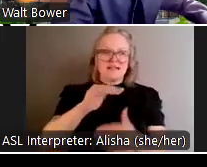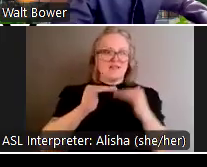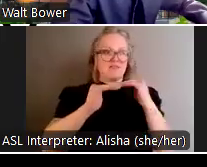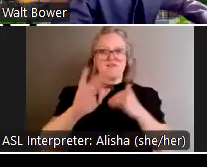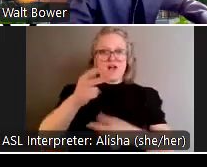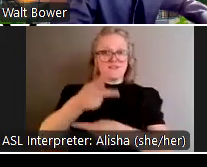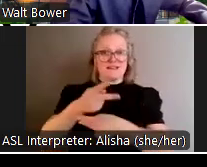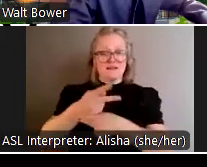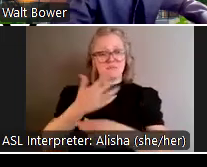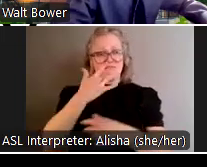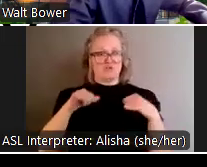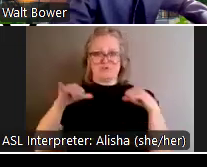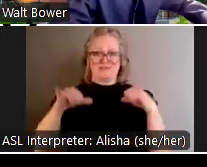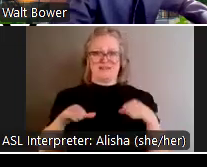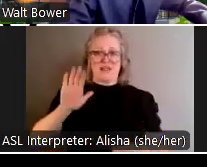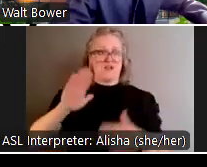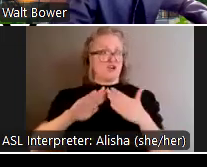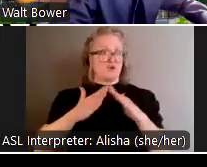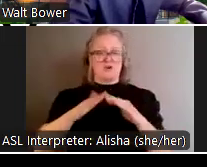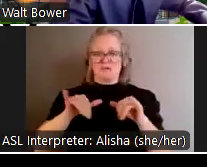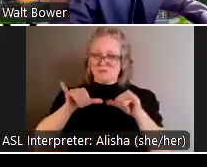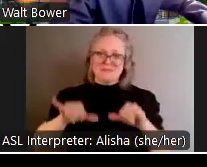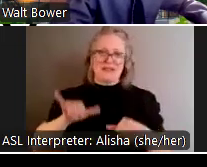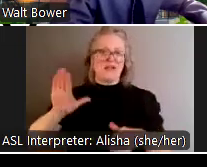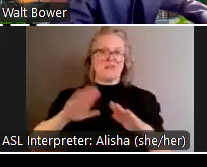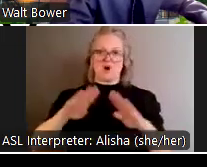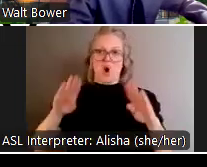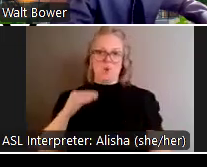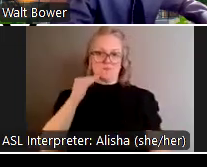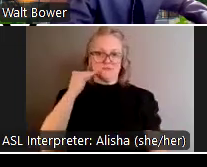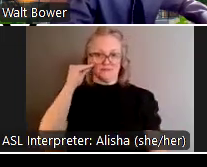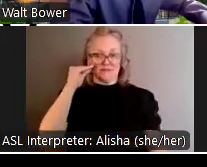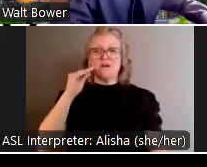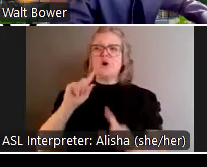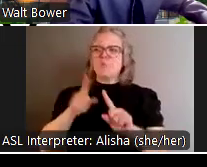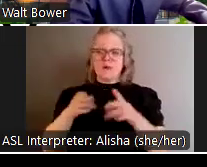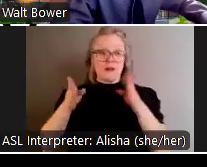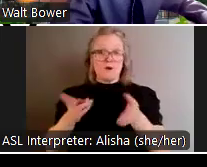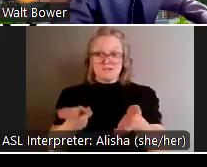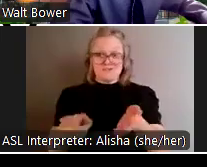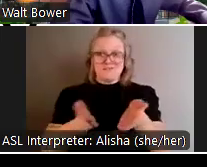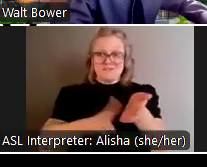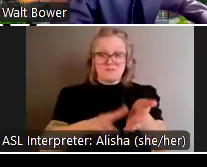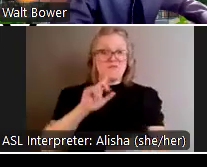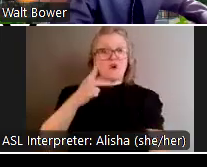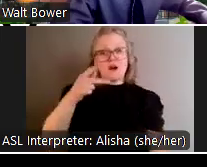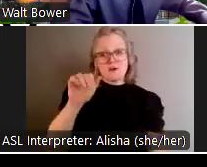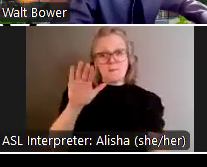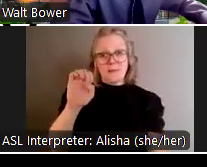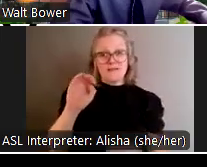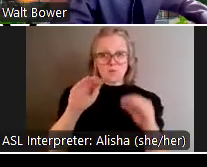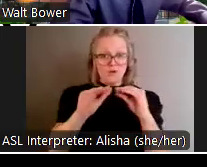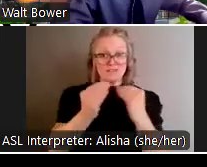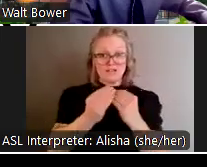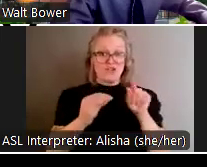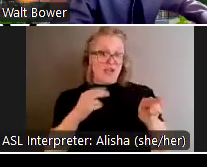their community and in their homes. When an individual enrolls with a PACE organization, that PACE